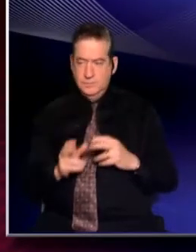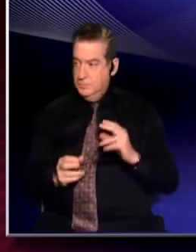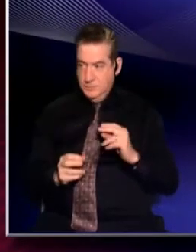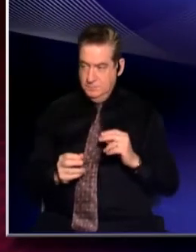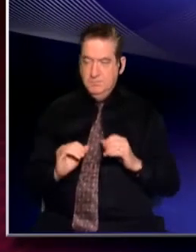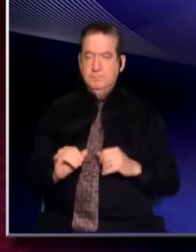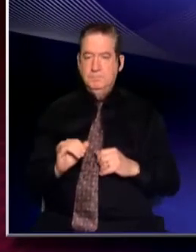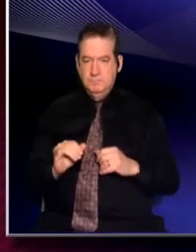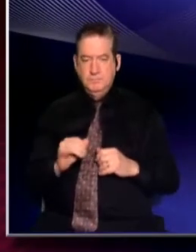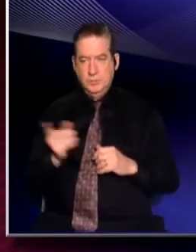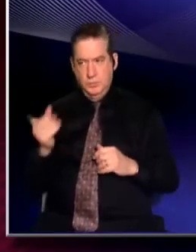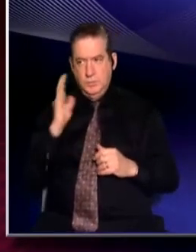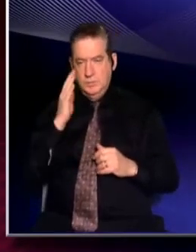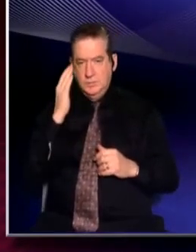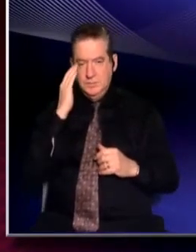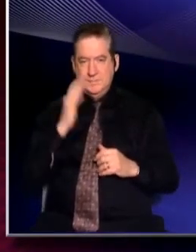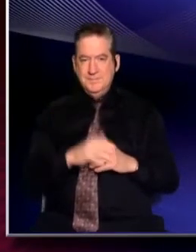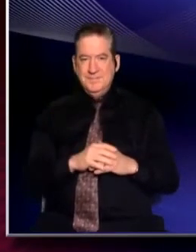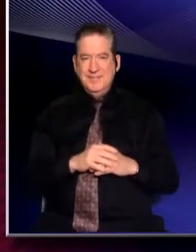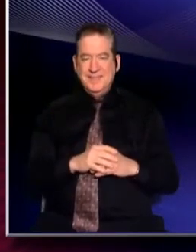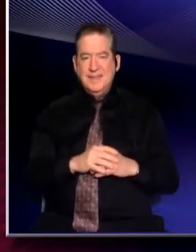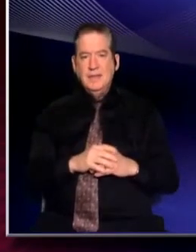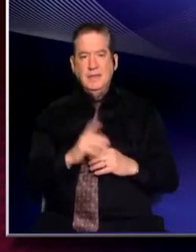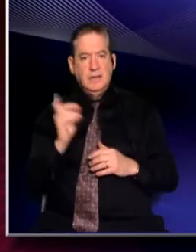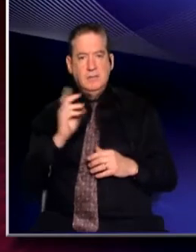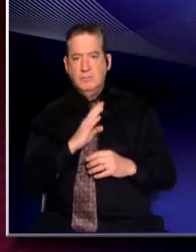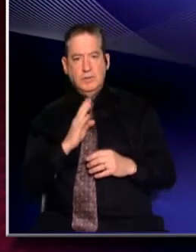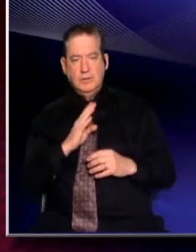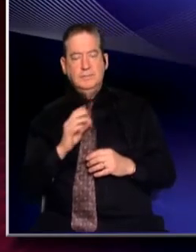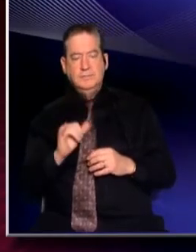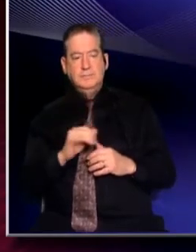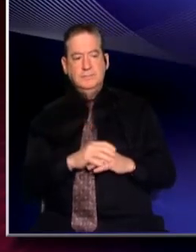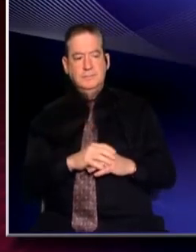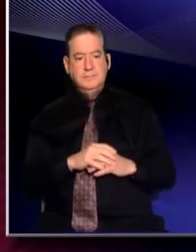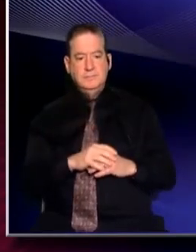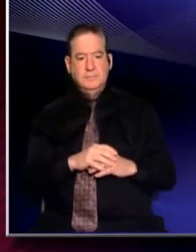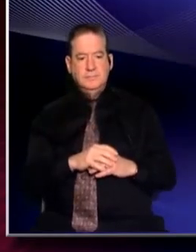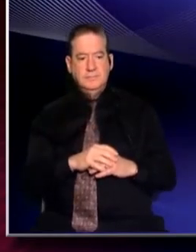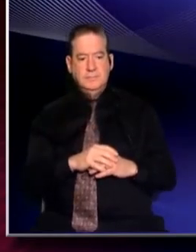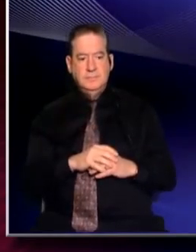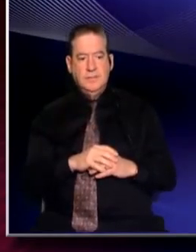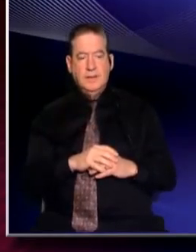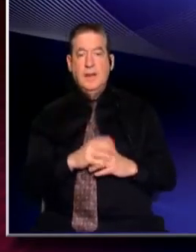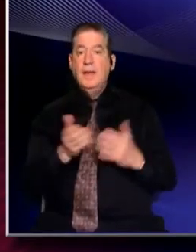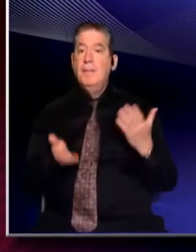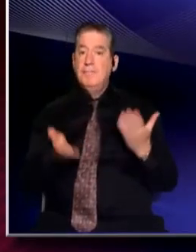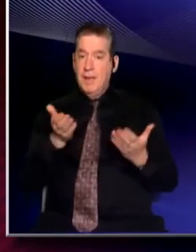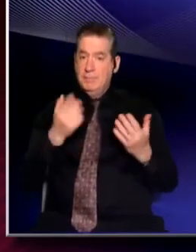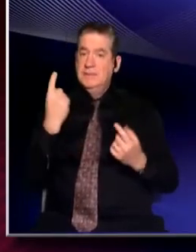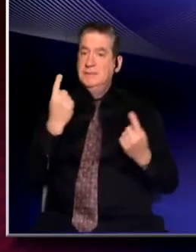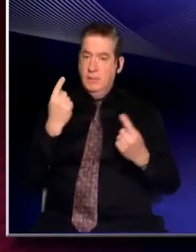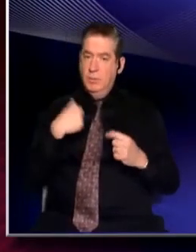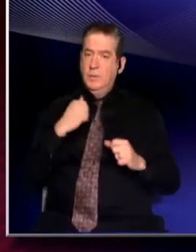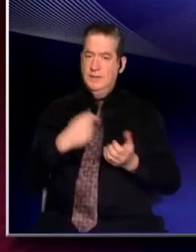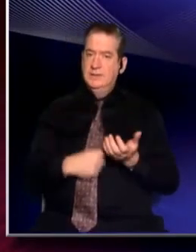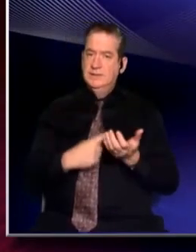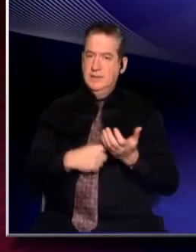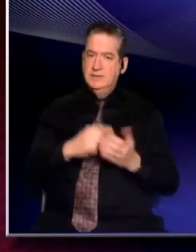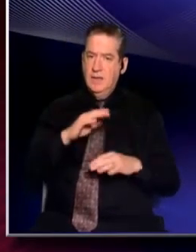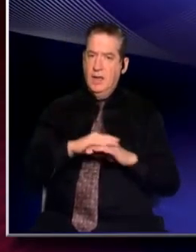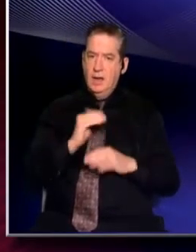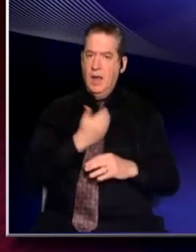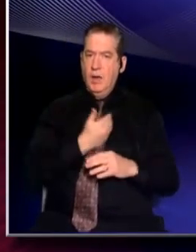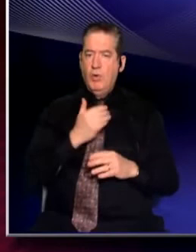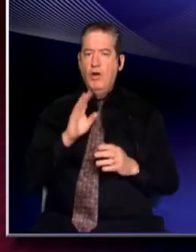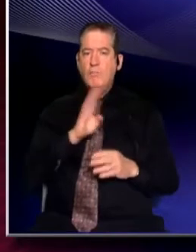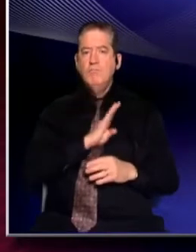Okay, so you would know. It has not Okay. occurred as long as Personally. I've been on the board. It's Okay. Mark Sims Yeah. here. maybe that's something we can discuss at our board